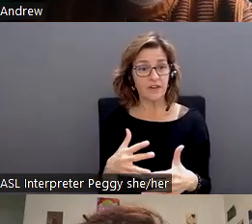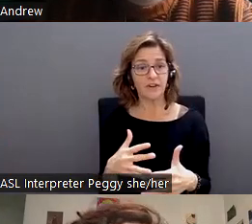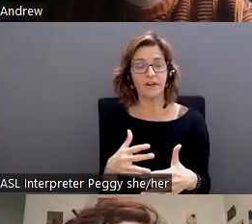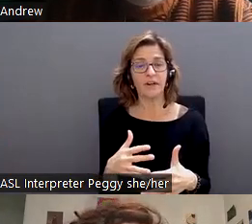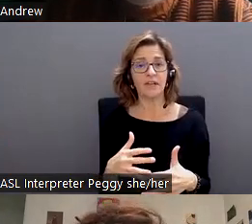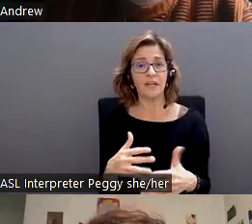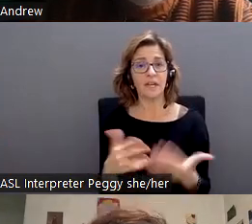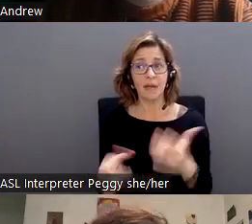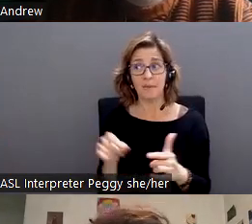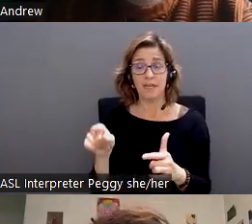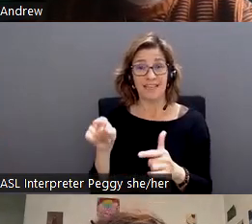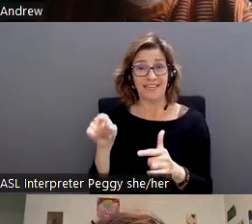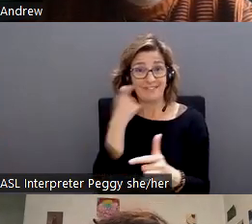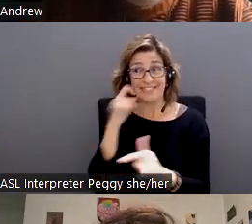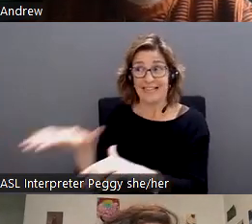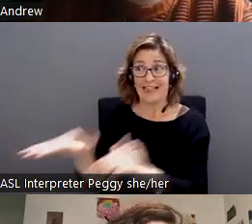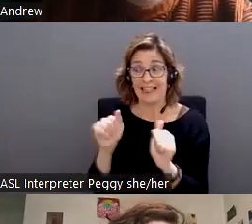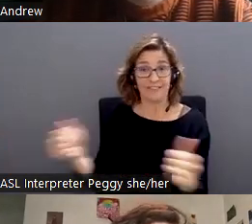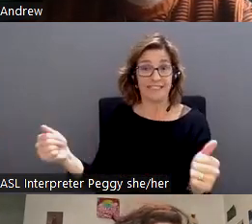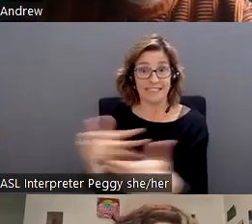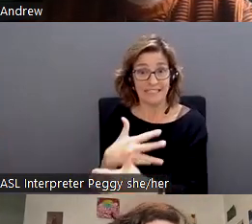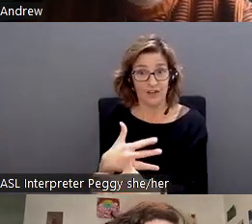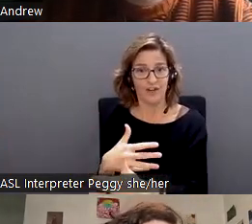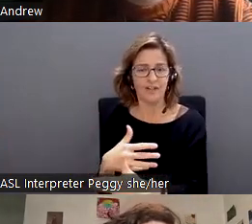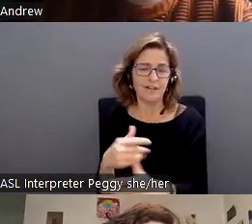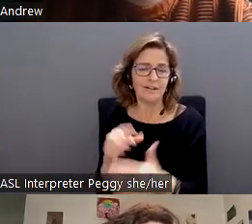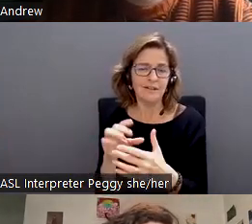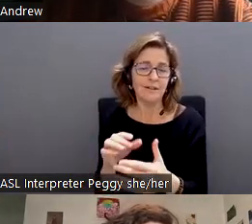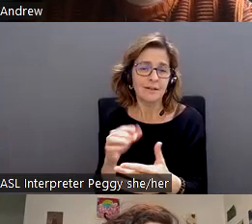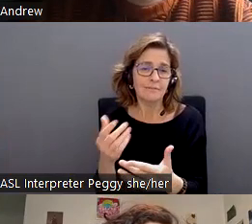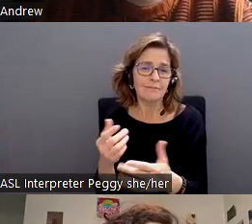leaving something quite scary, especially in the context of today's presentation.